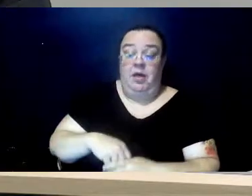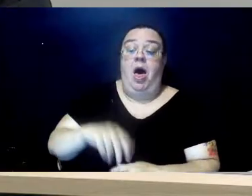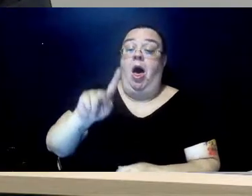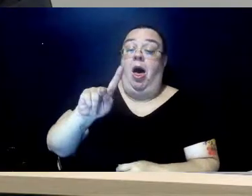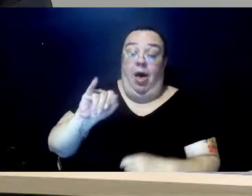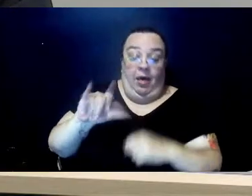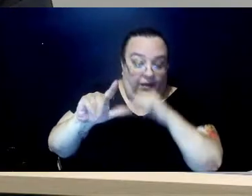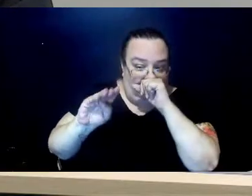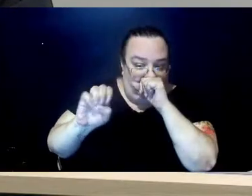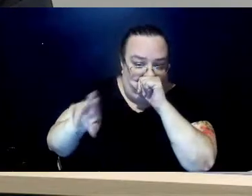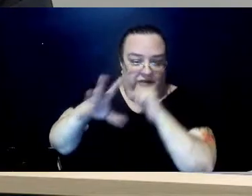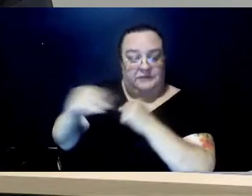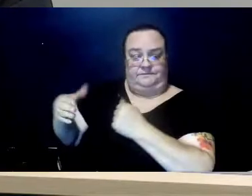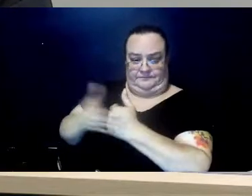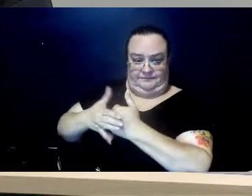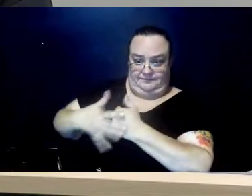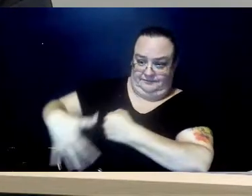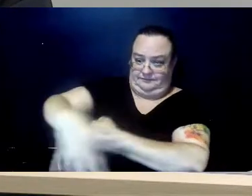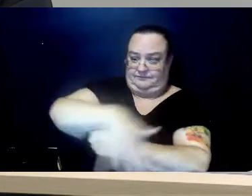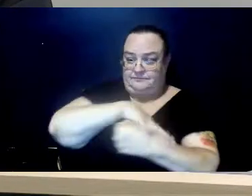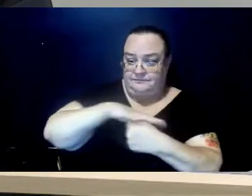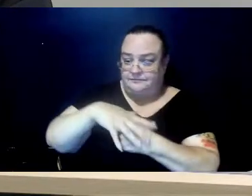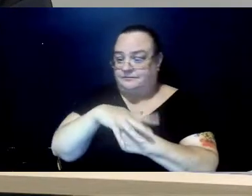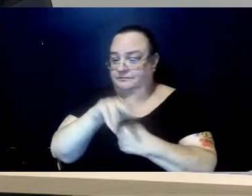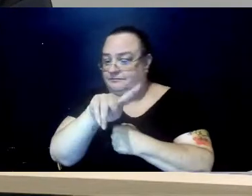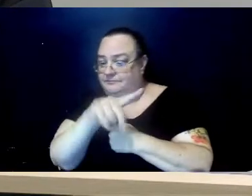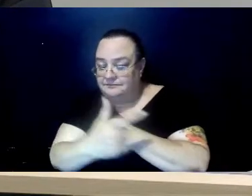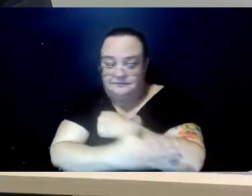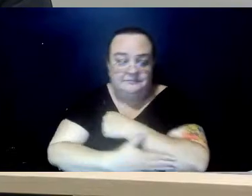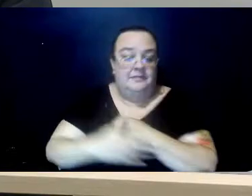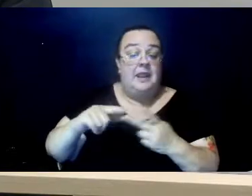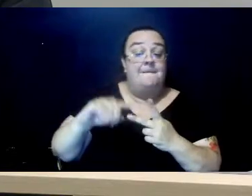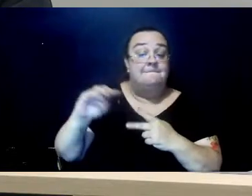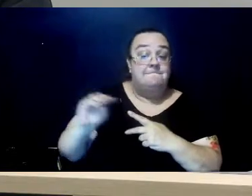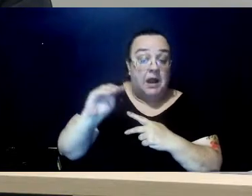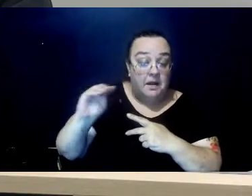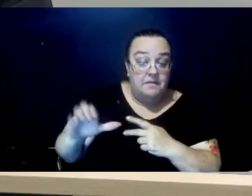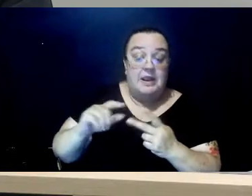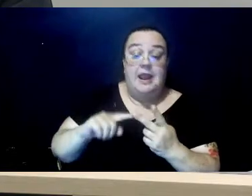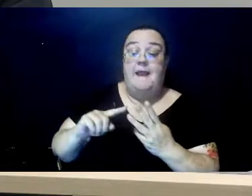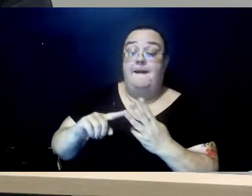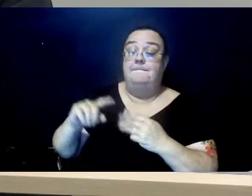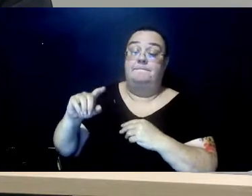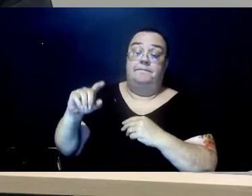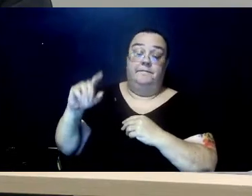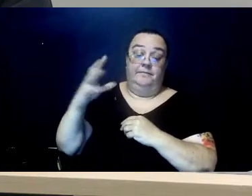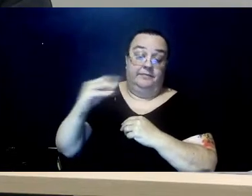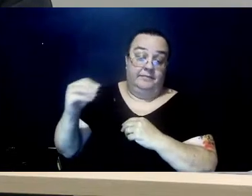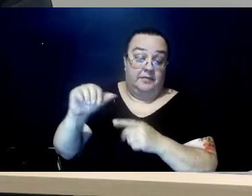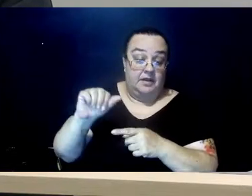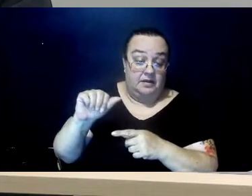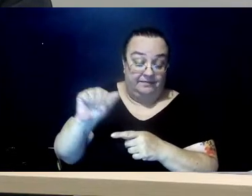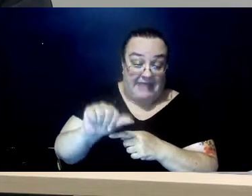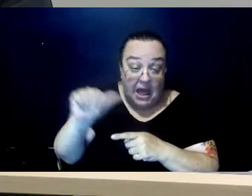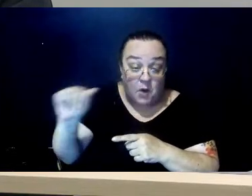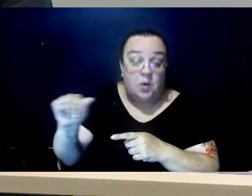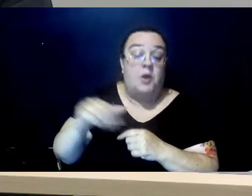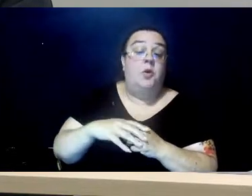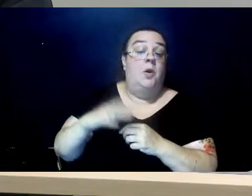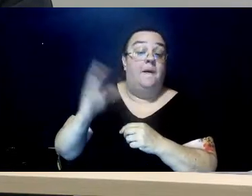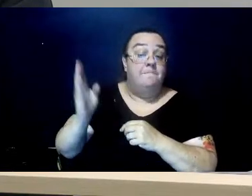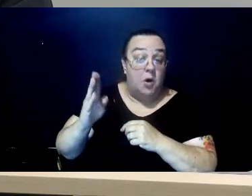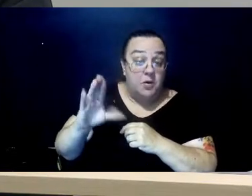surrounding areas here in Prince George's County, Montgomery County, Anne Arundel County, Baltimore City, and again in Ocean City. So